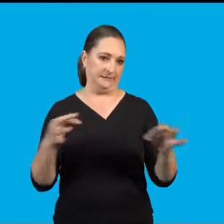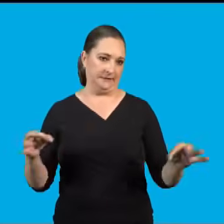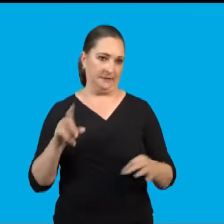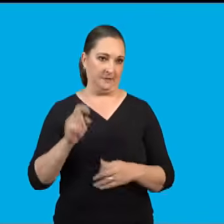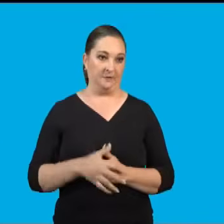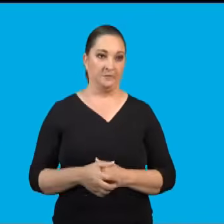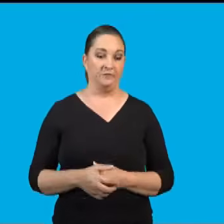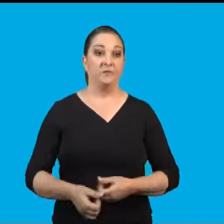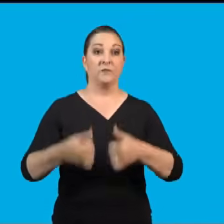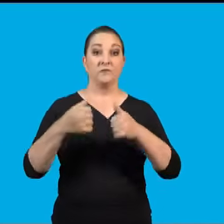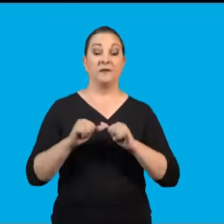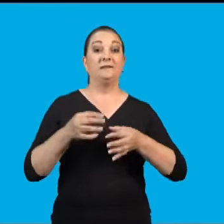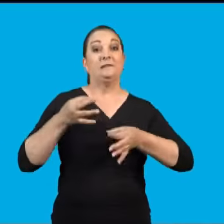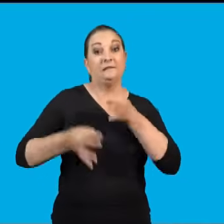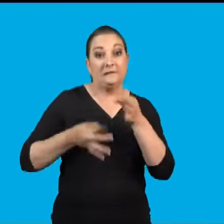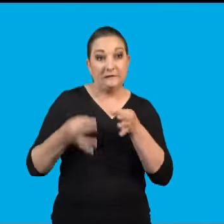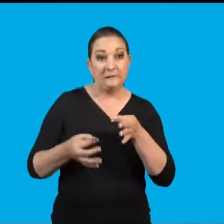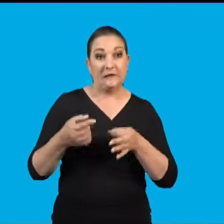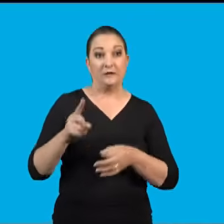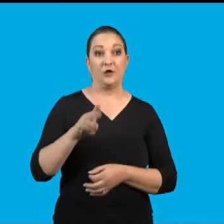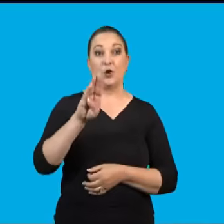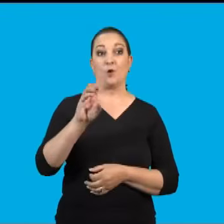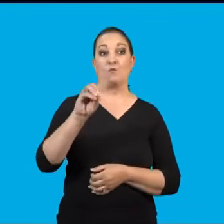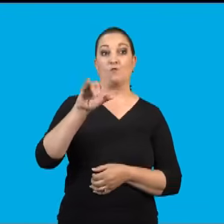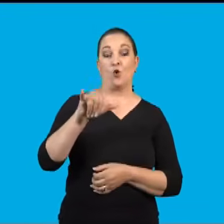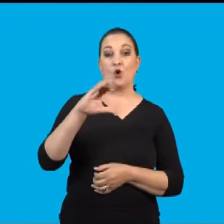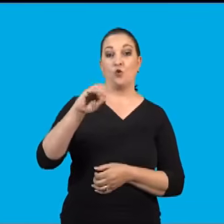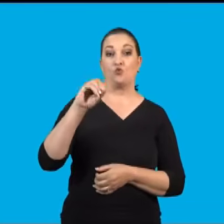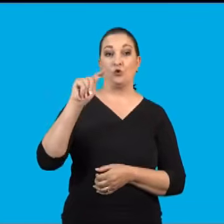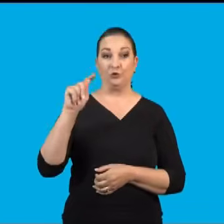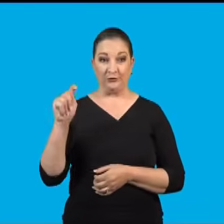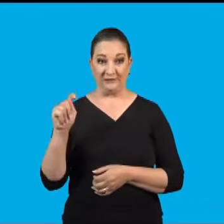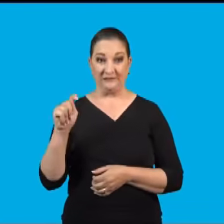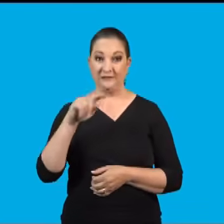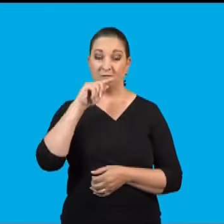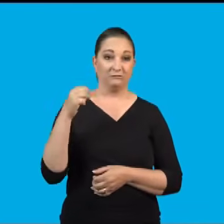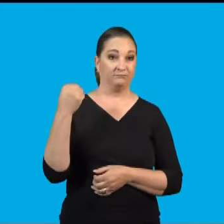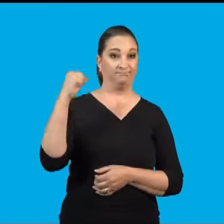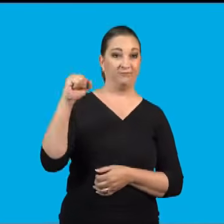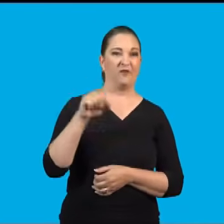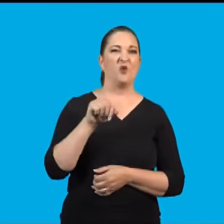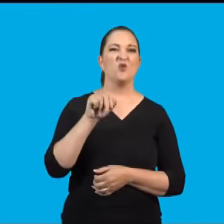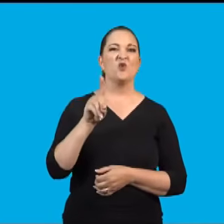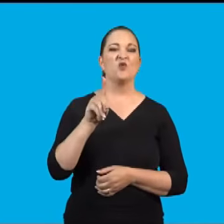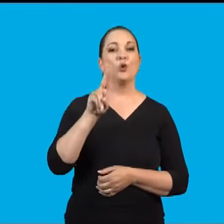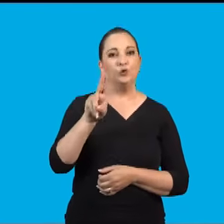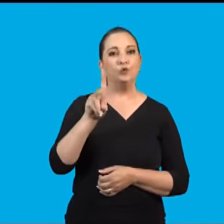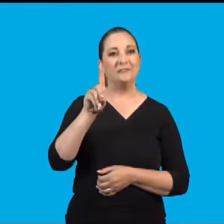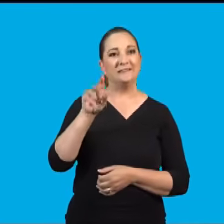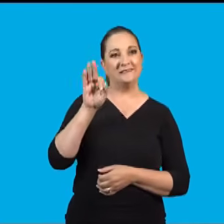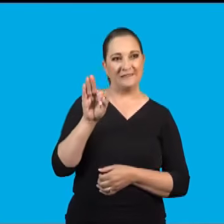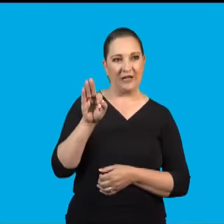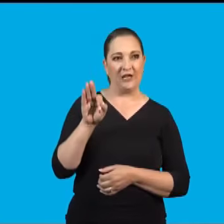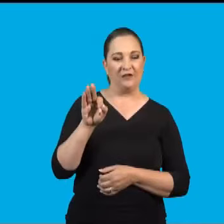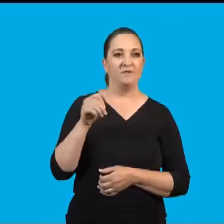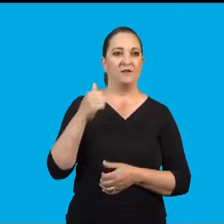is explain the term boycott in the context of the UDF's reaction during